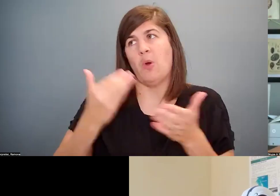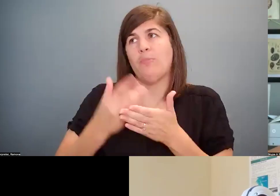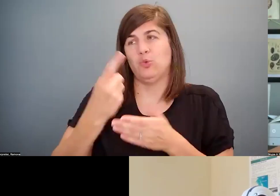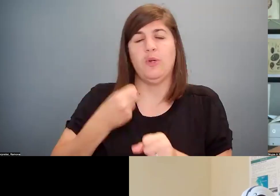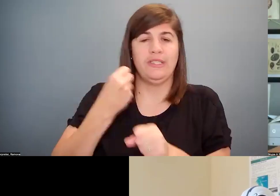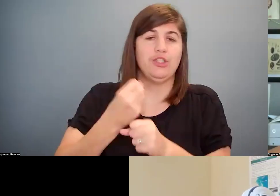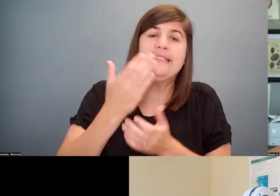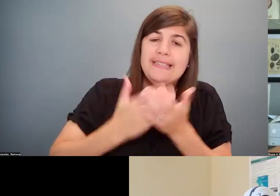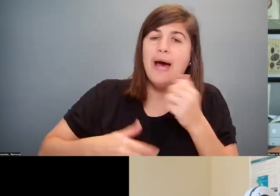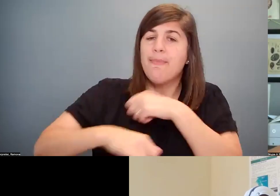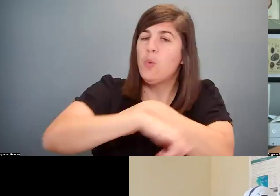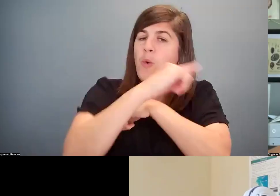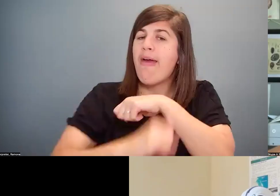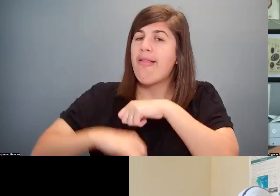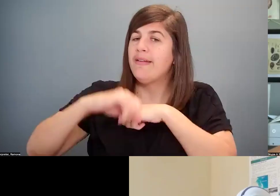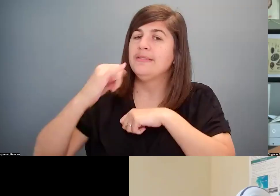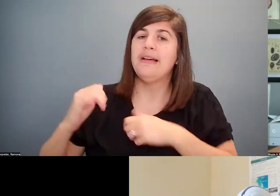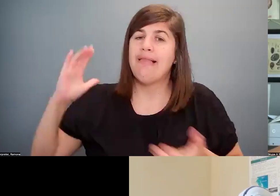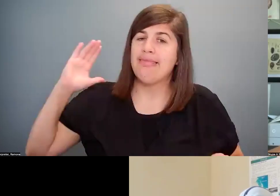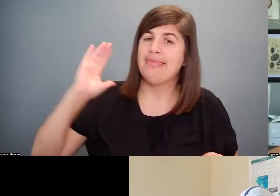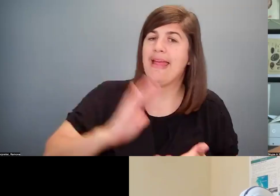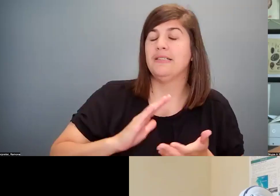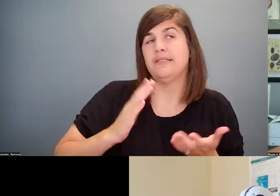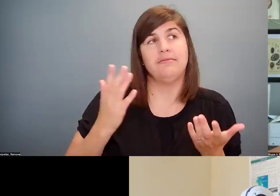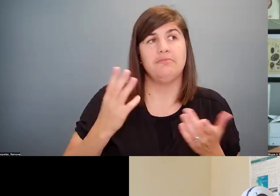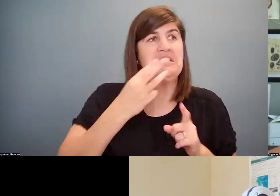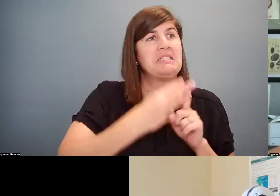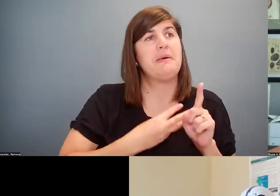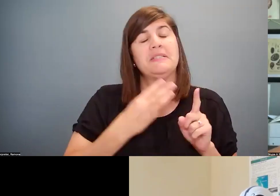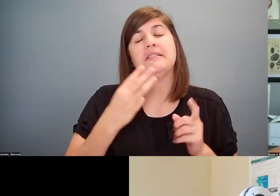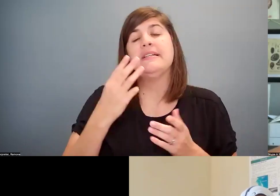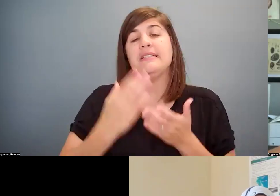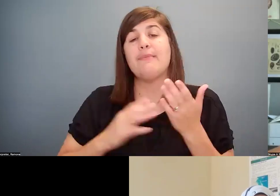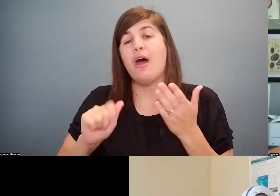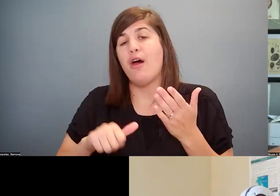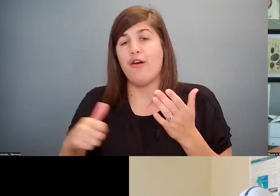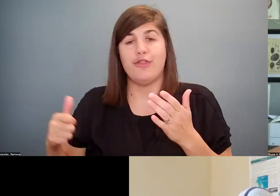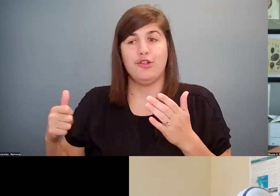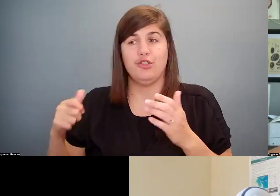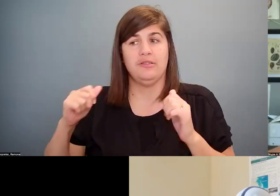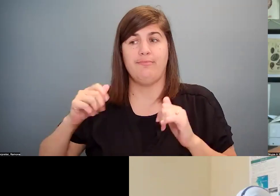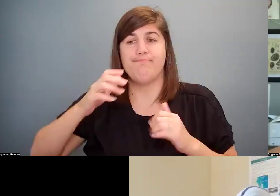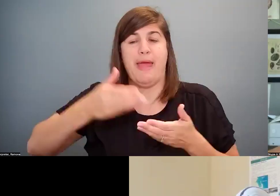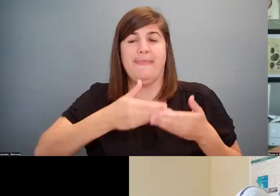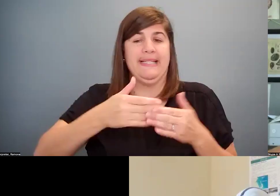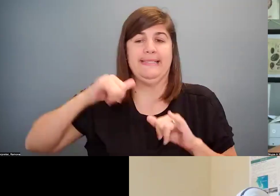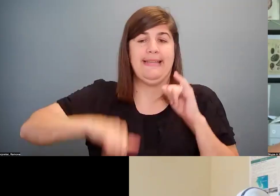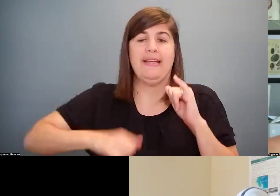there are some whales that are much less than that, closer to around 6 months, and then other whale species that can go up to several